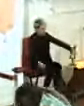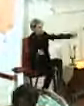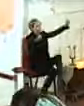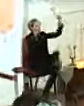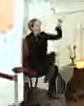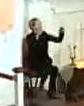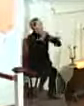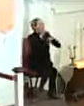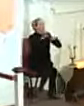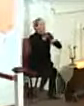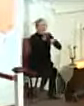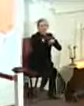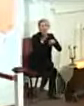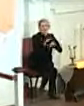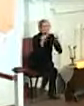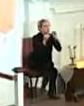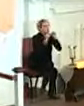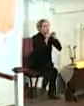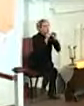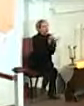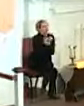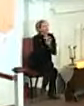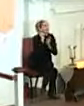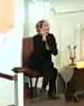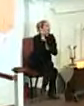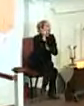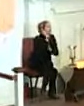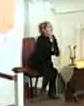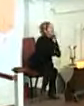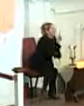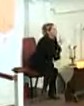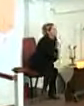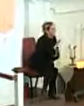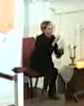Okay, that's enough already. You'll get a lot more time after worship this morning.